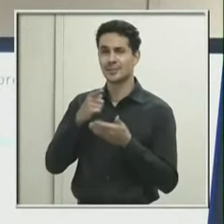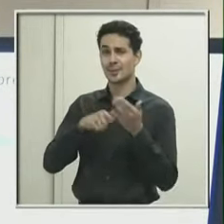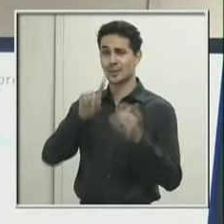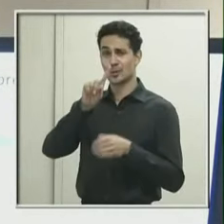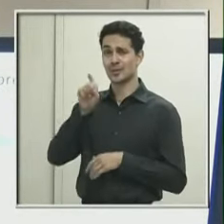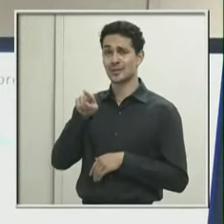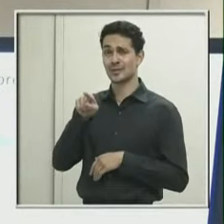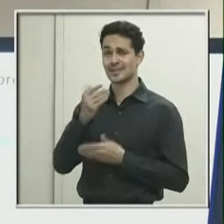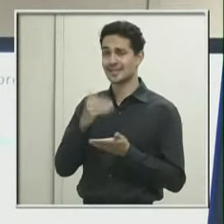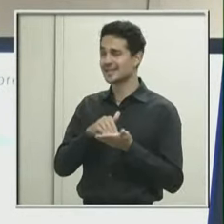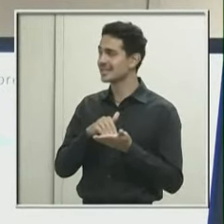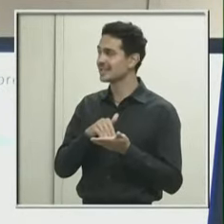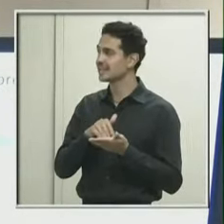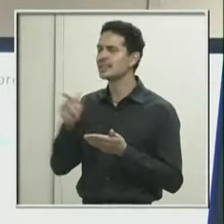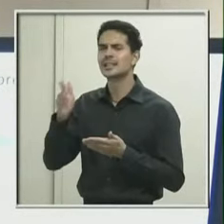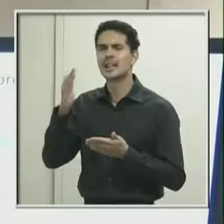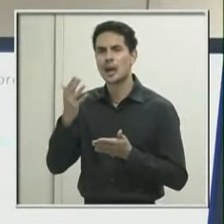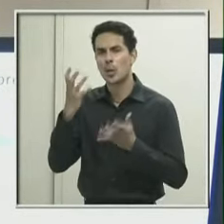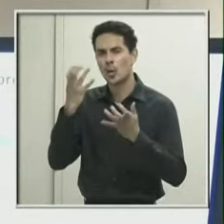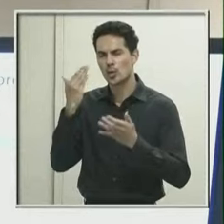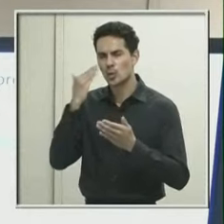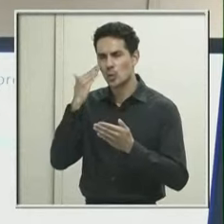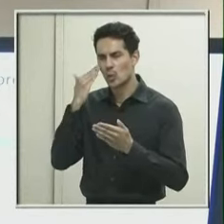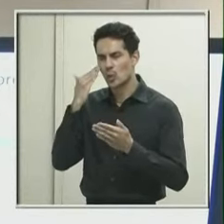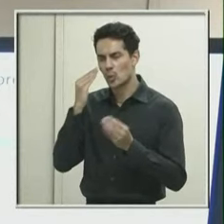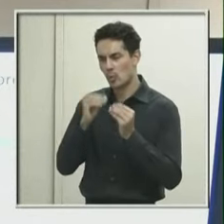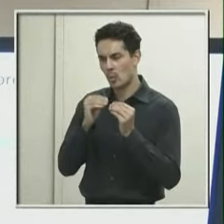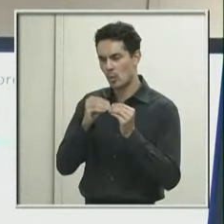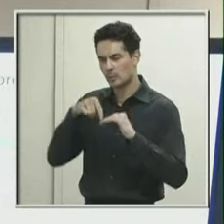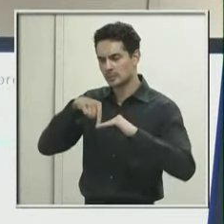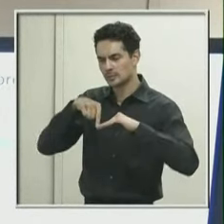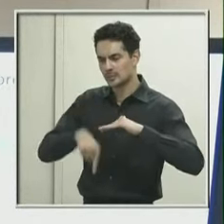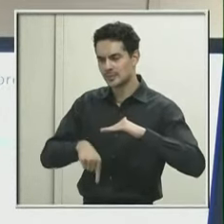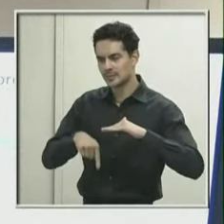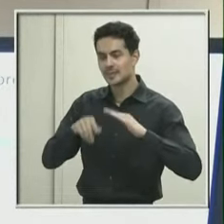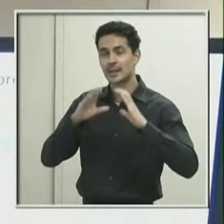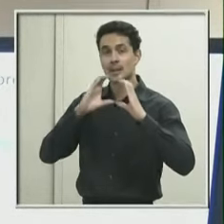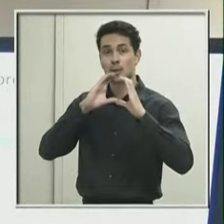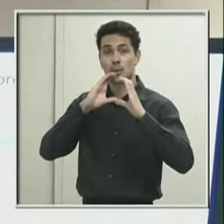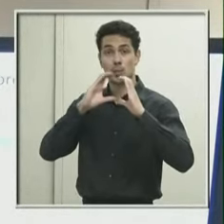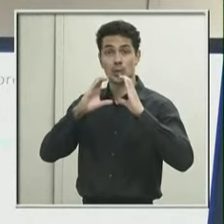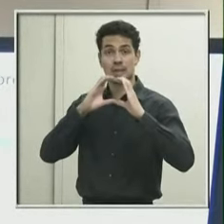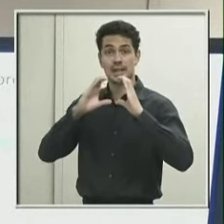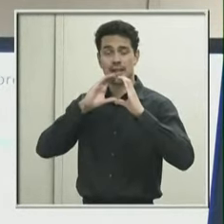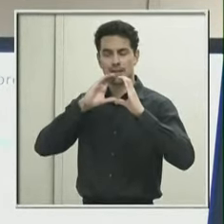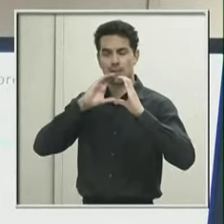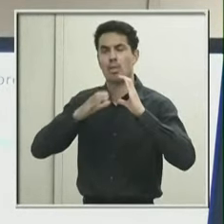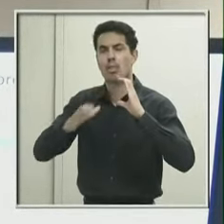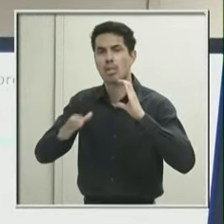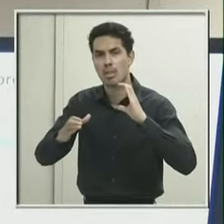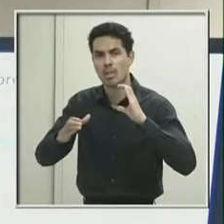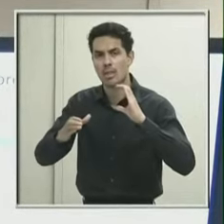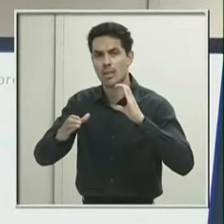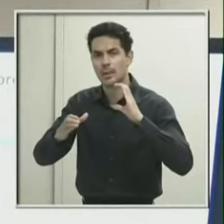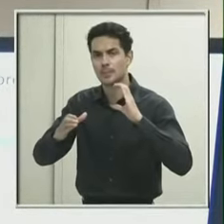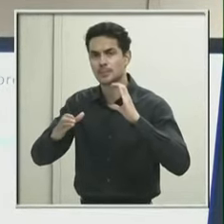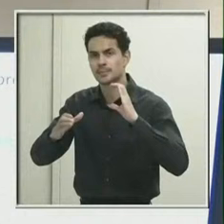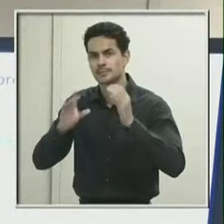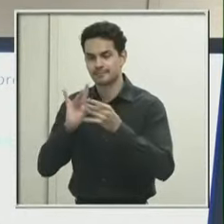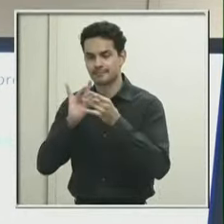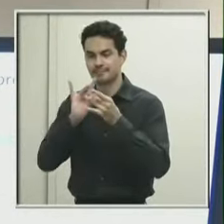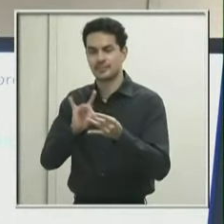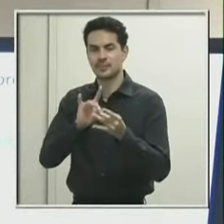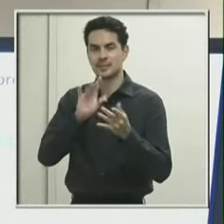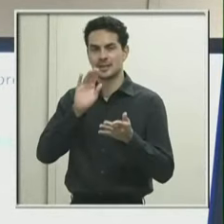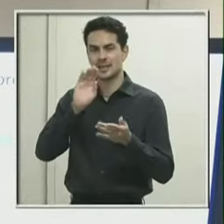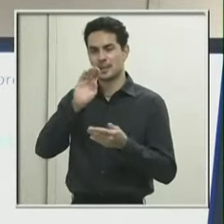What's the question? They wanted to know further. Let me find it. If there was a miscommunication, seems, about the